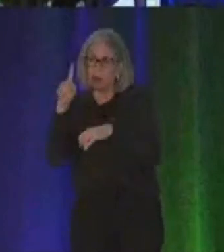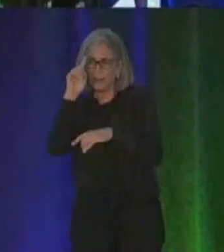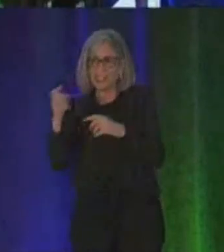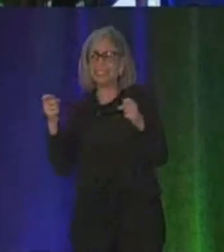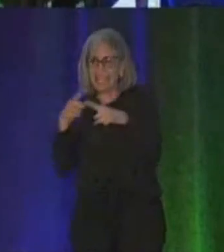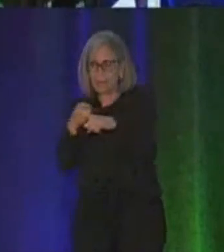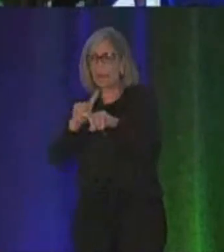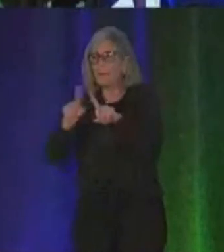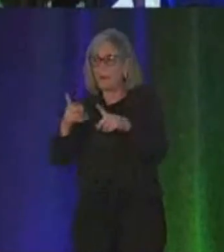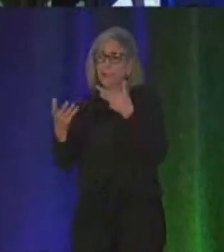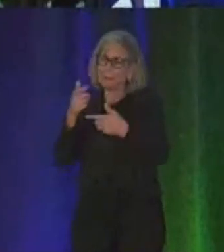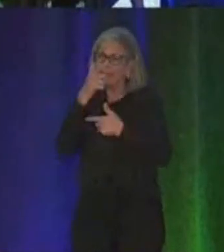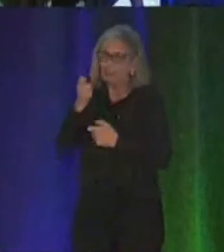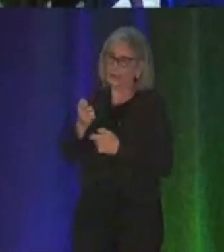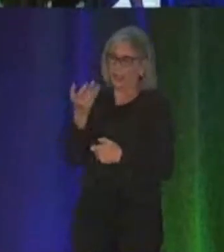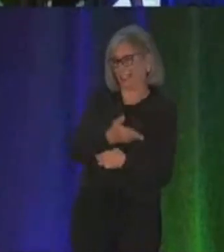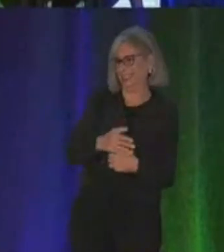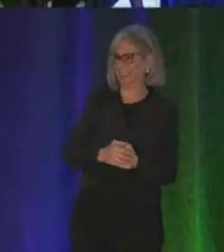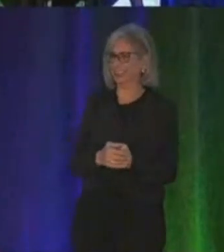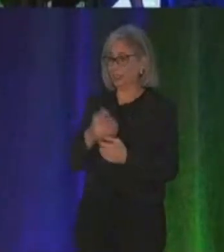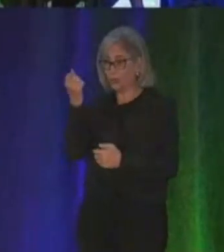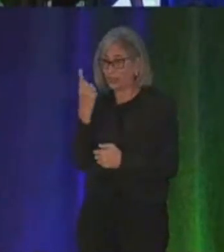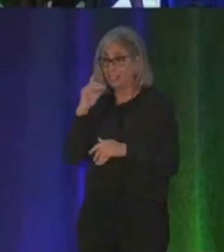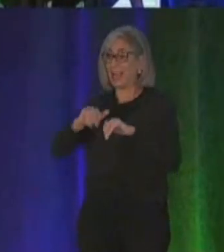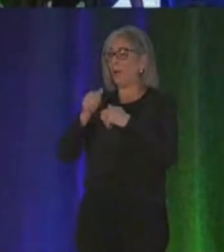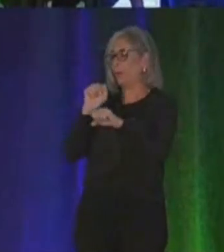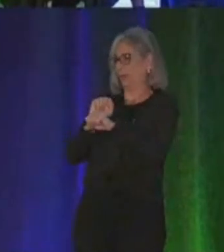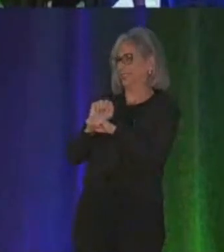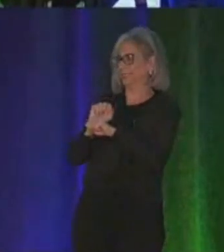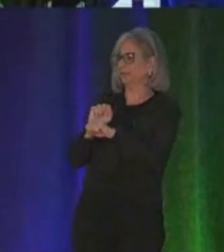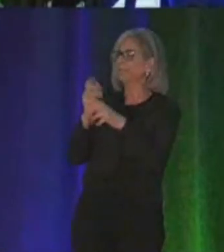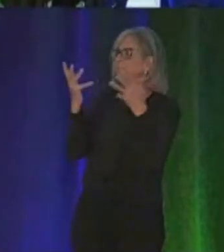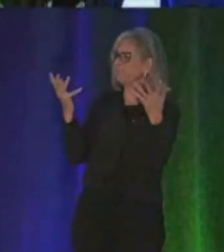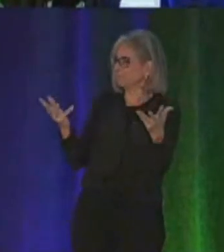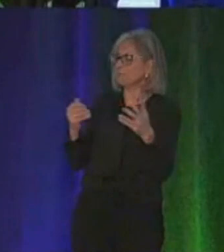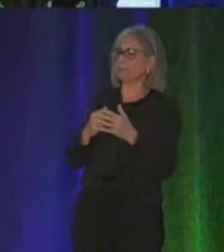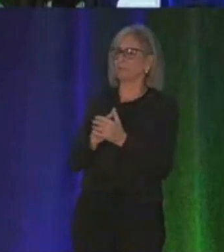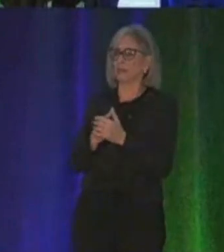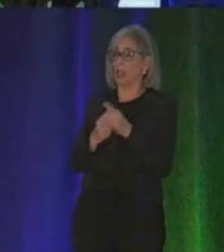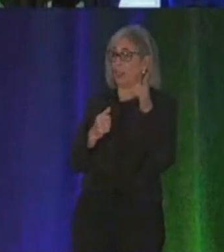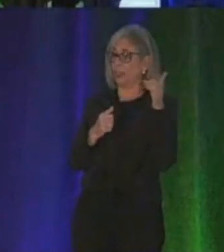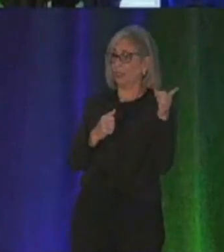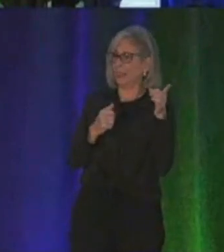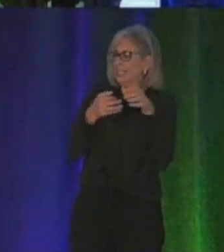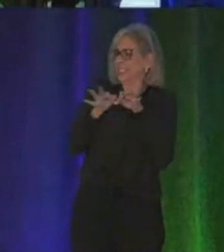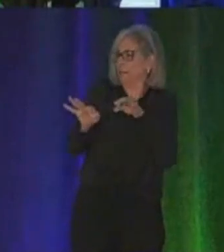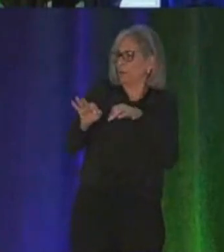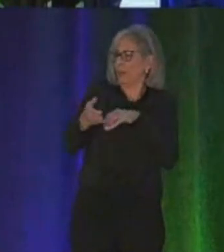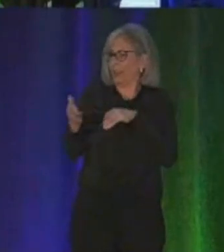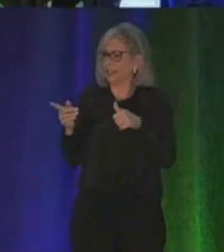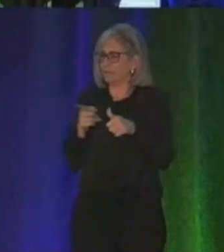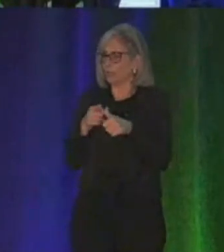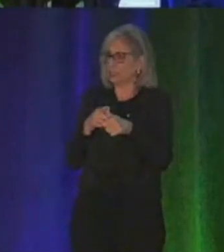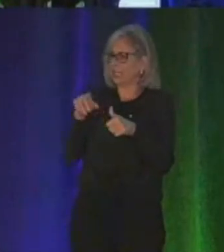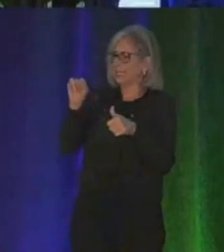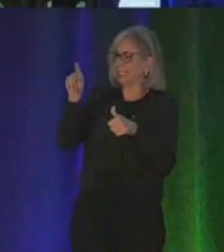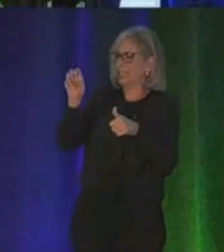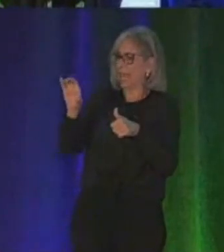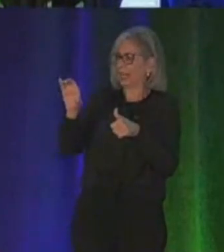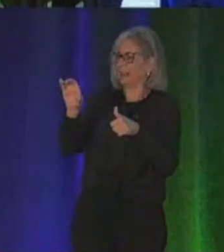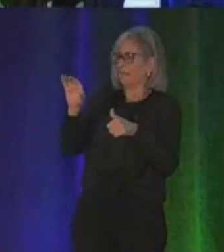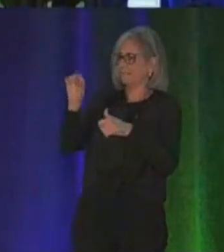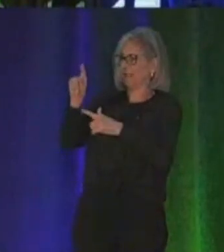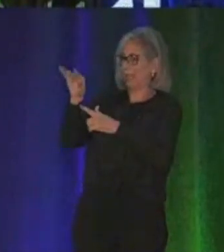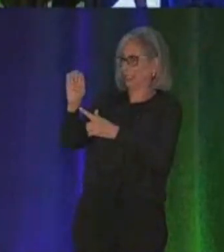complicated, but maybe it'll be interesting to understand how it all works. So let's deal with the simplest things first. So static files, like what exactly are